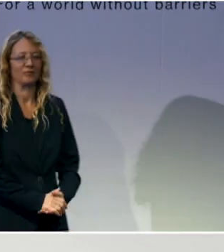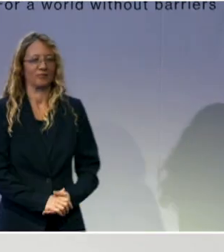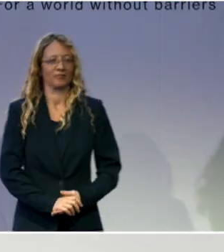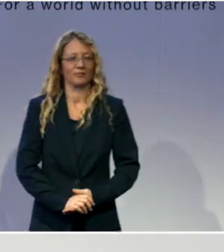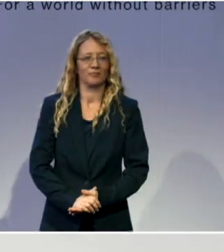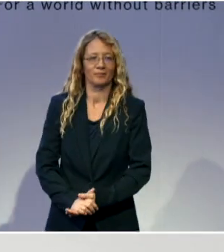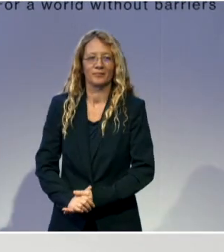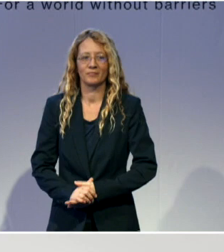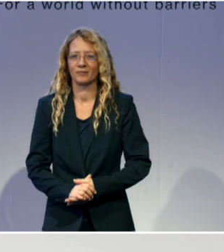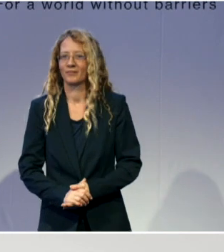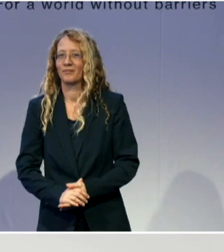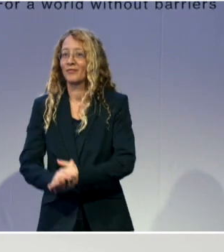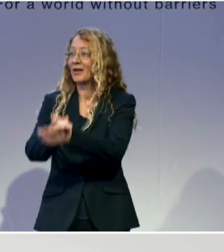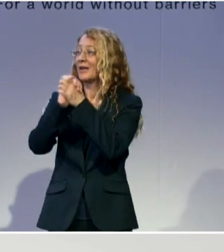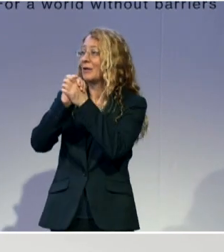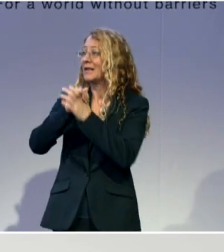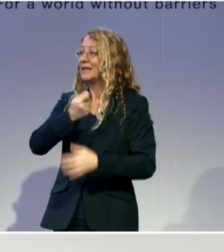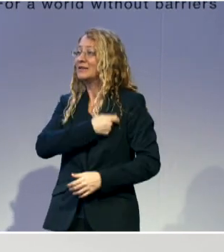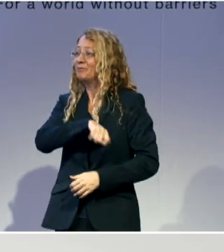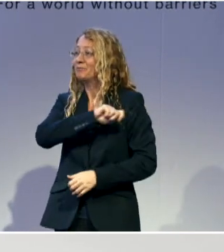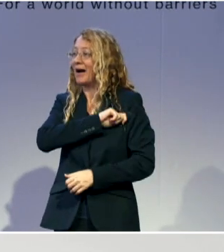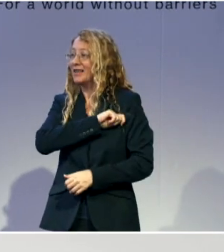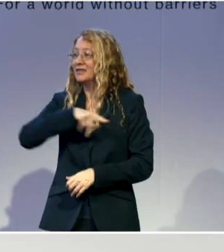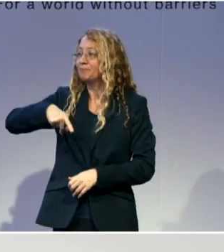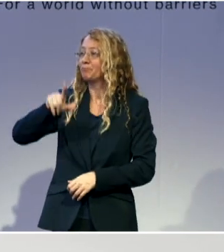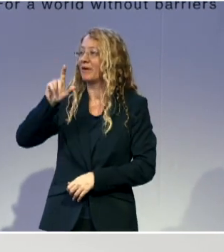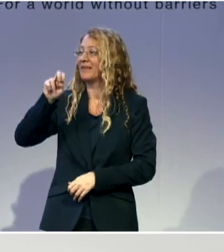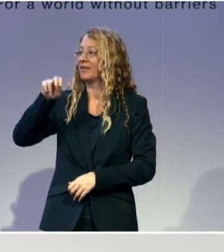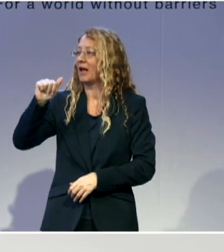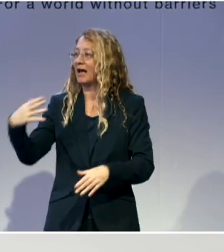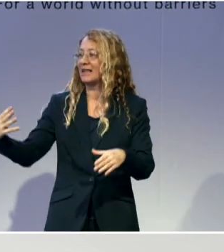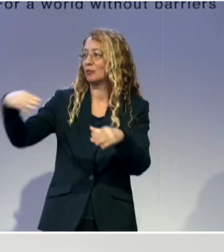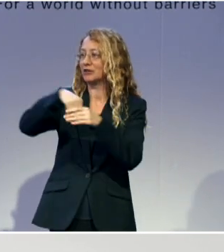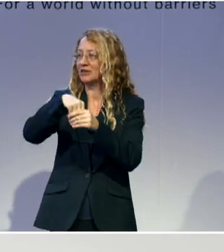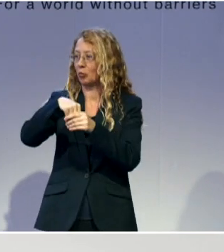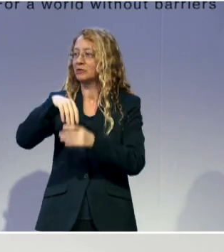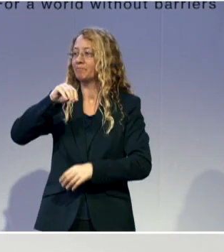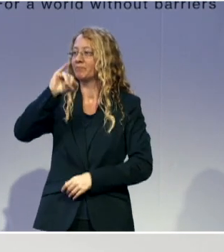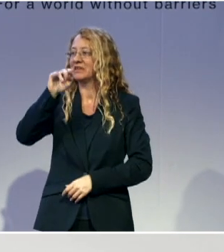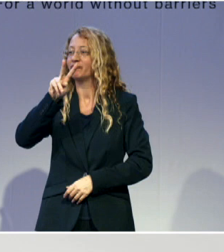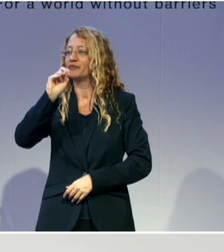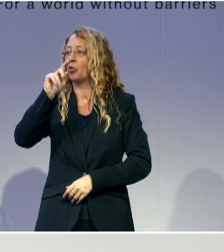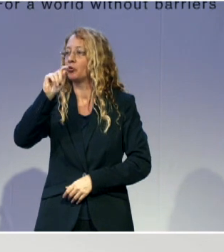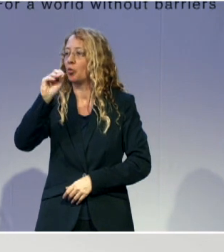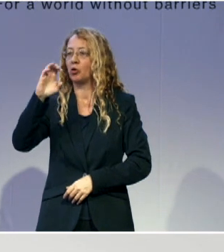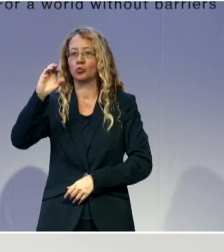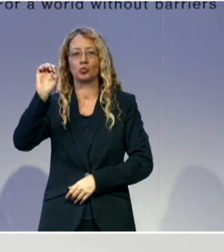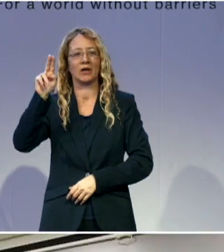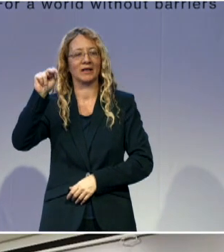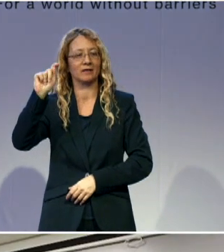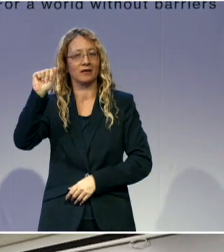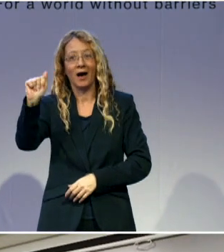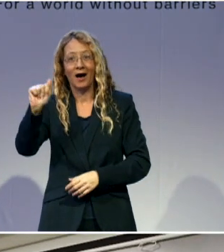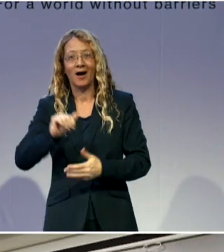Congratulations to Plena Inclusión España and their Mi Voto Cuenta program. My Vote Counts is a campaign